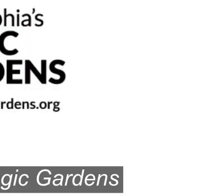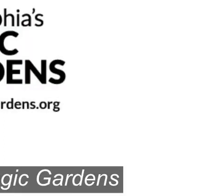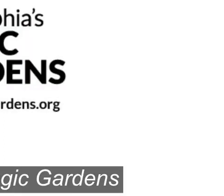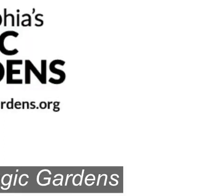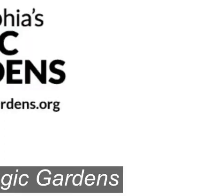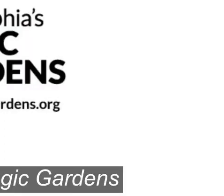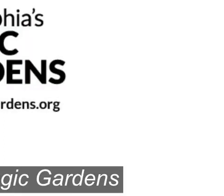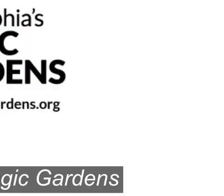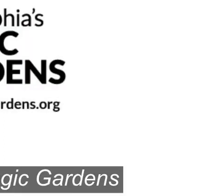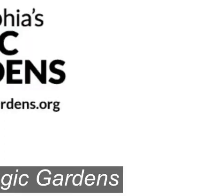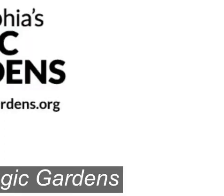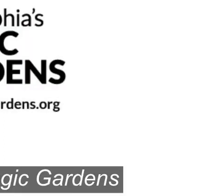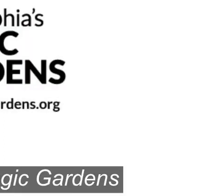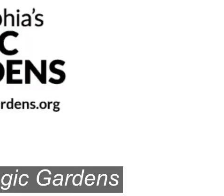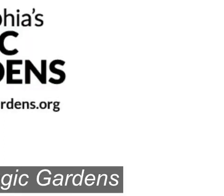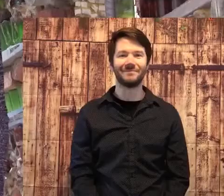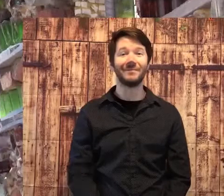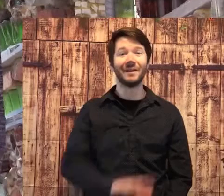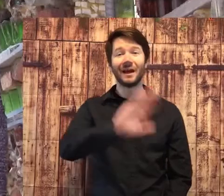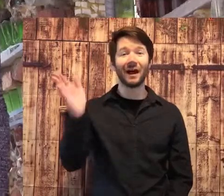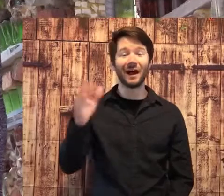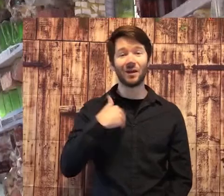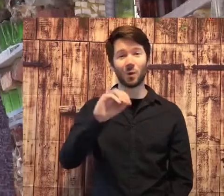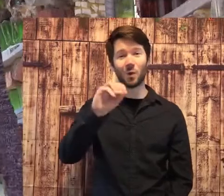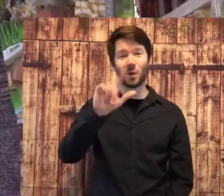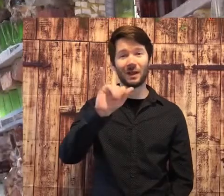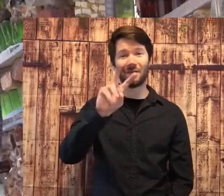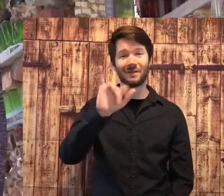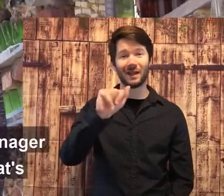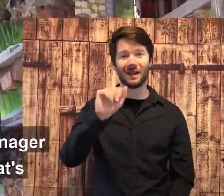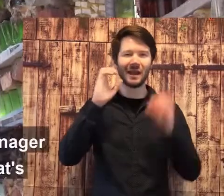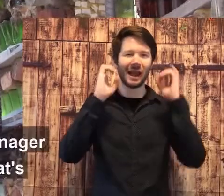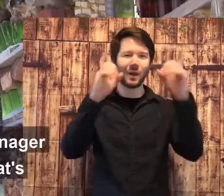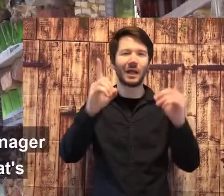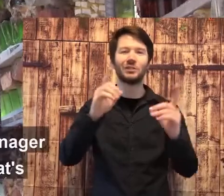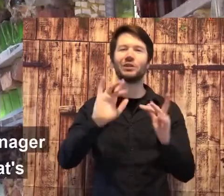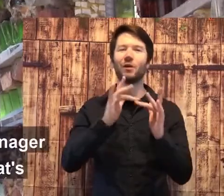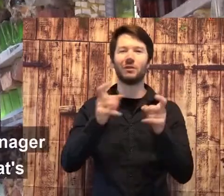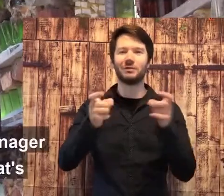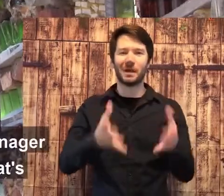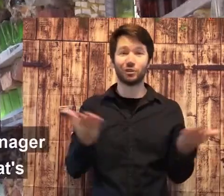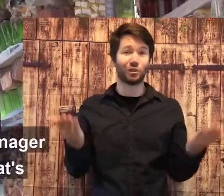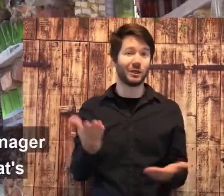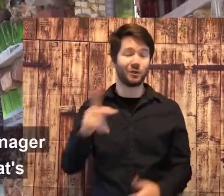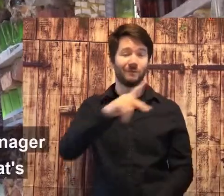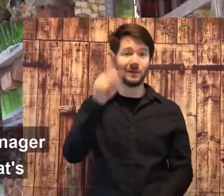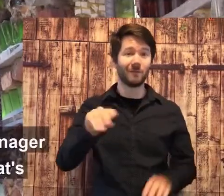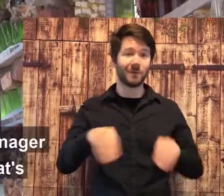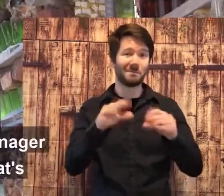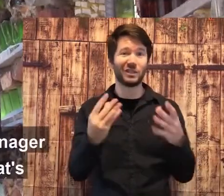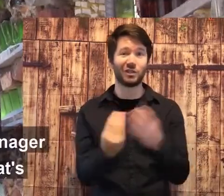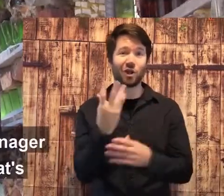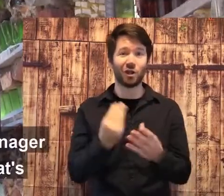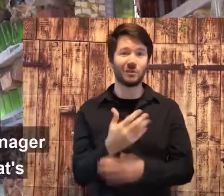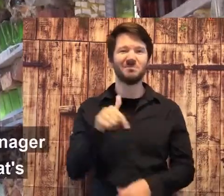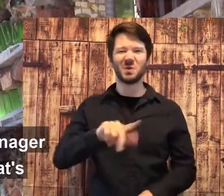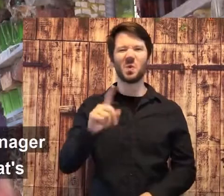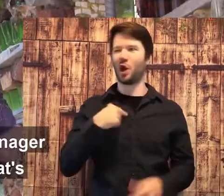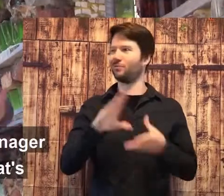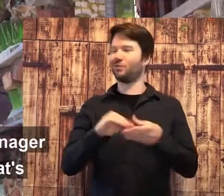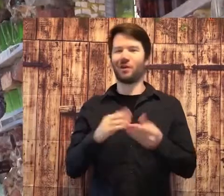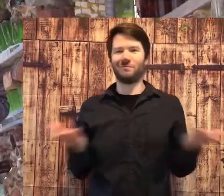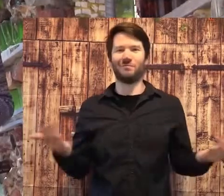Philadelphia's Magic Gardens. Hi everyone, I'm Olivia, the Education and Outreach Manager at Philadelphia's Magic Gardens,